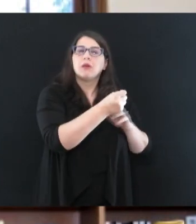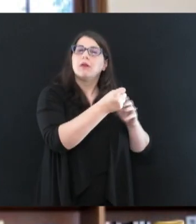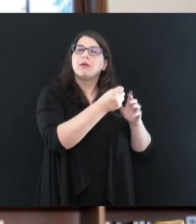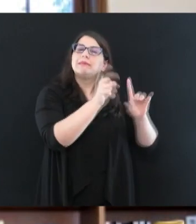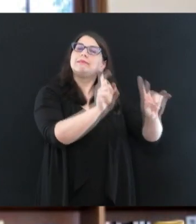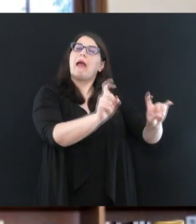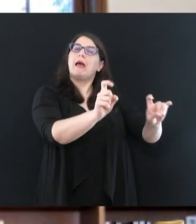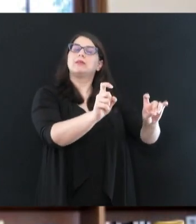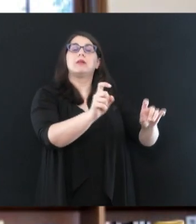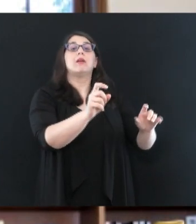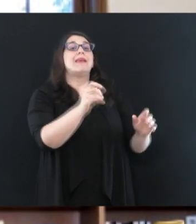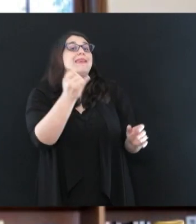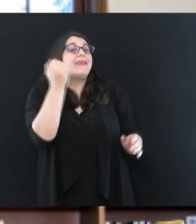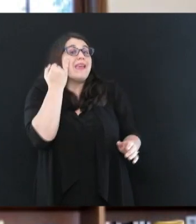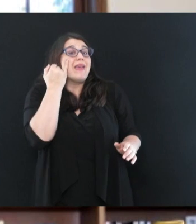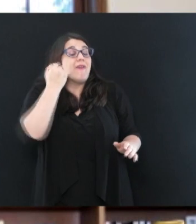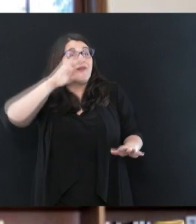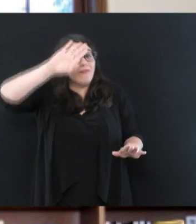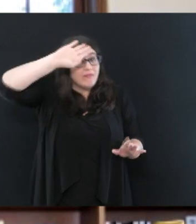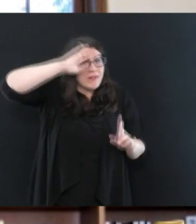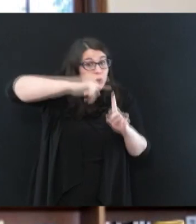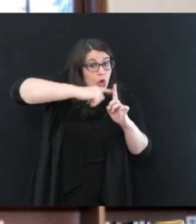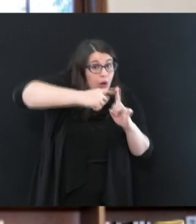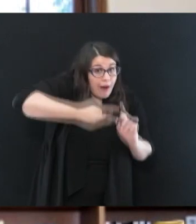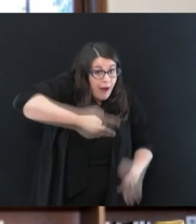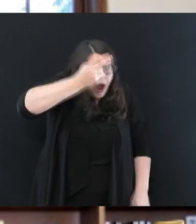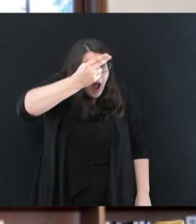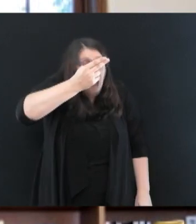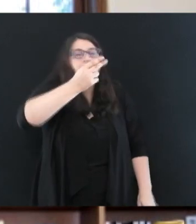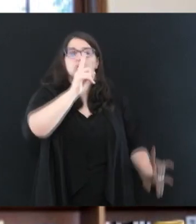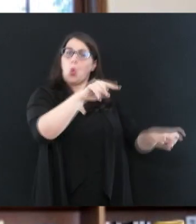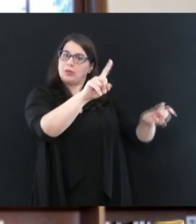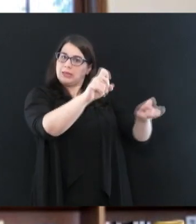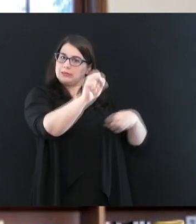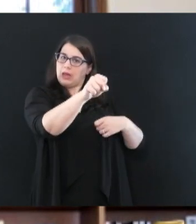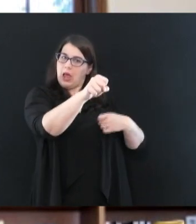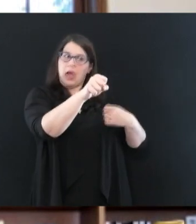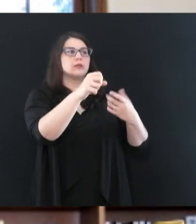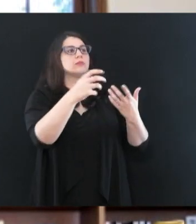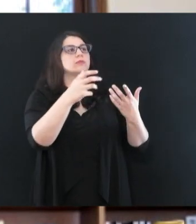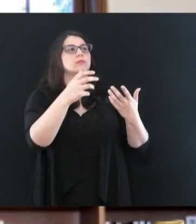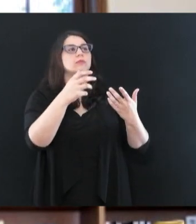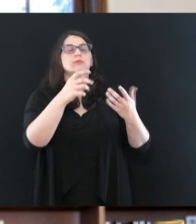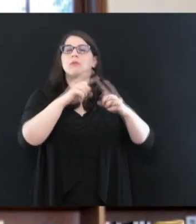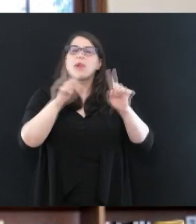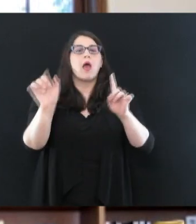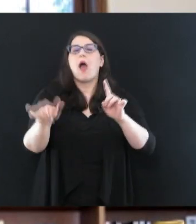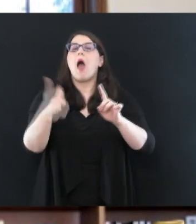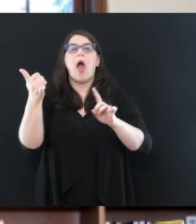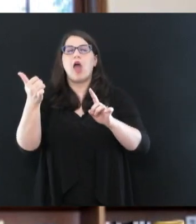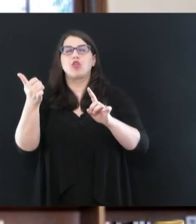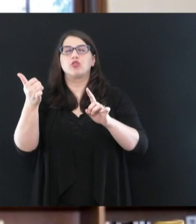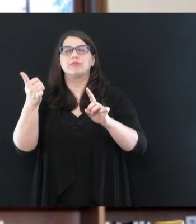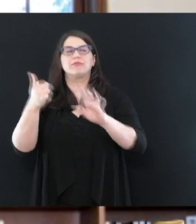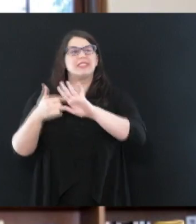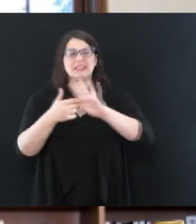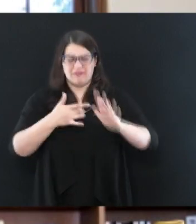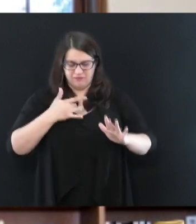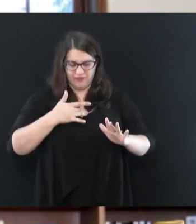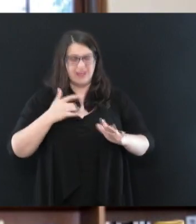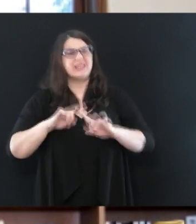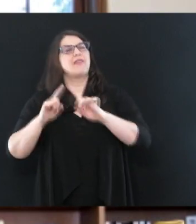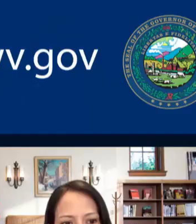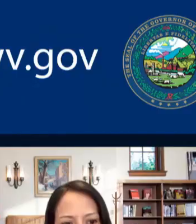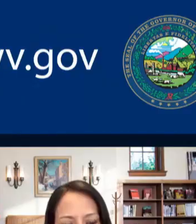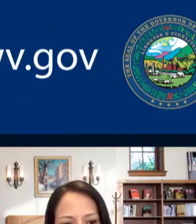high fever or shortness of breath to get tested, because our local health departments are reporting these cases to us. Thank you.